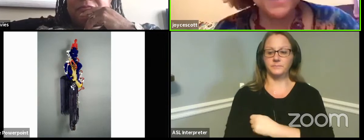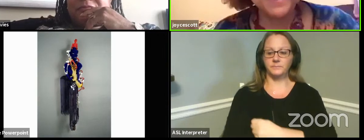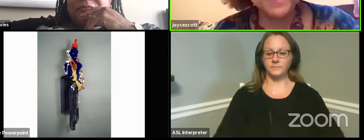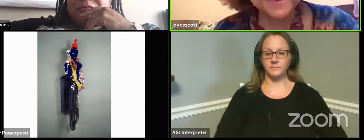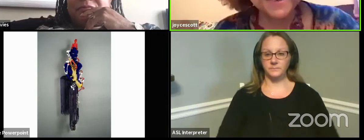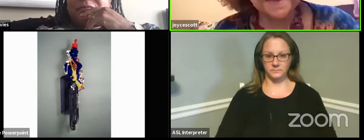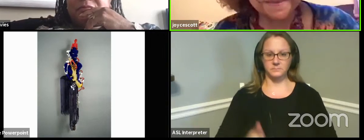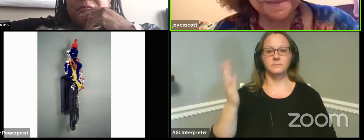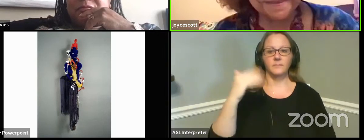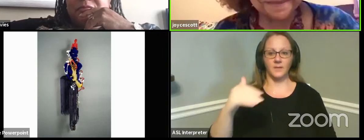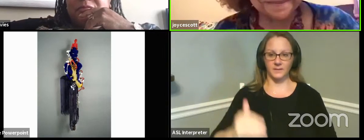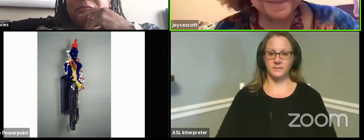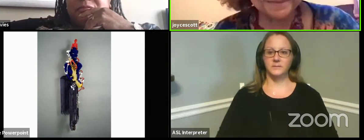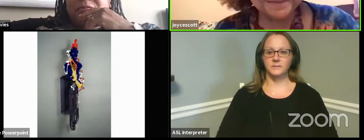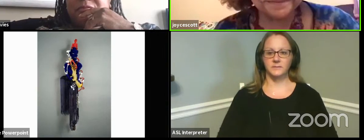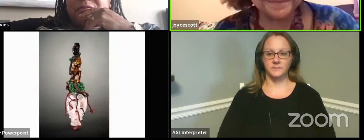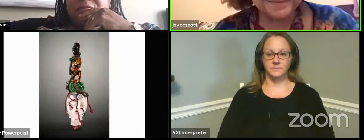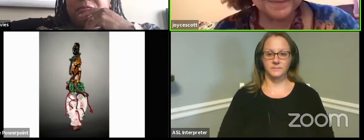Next.